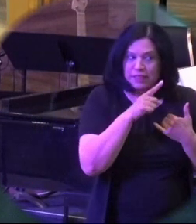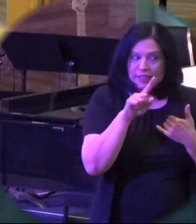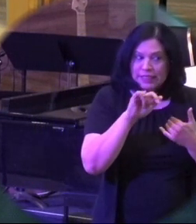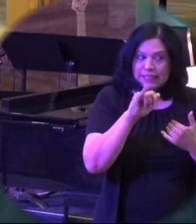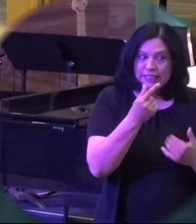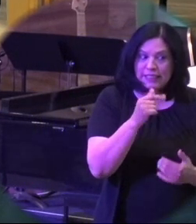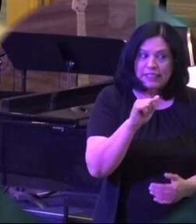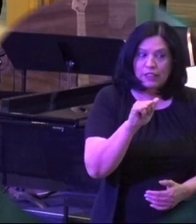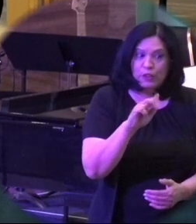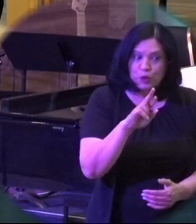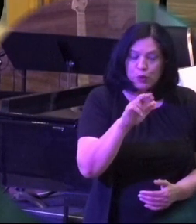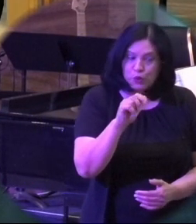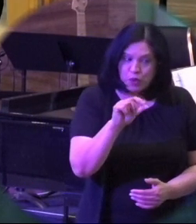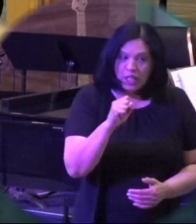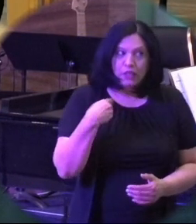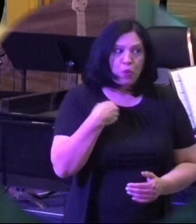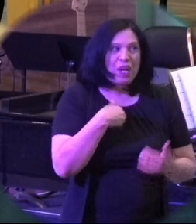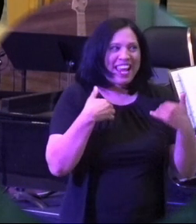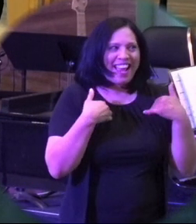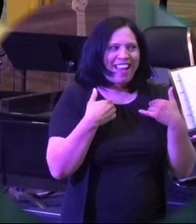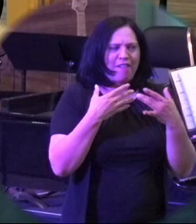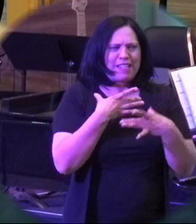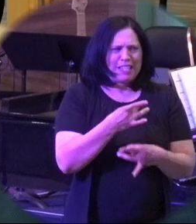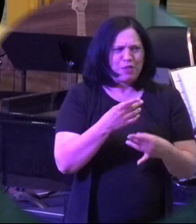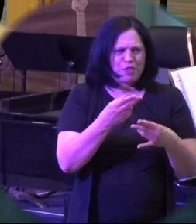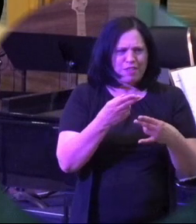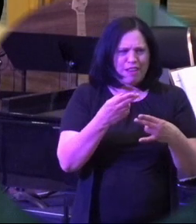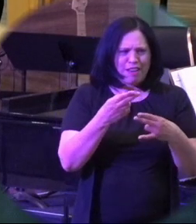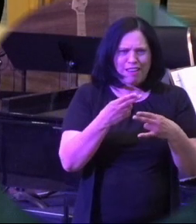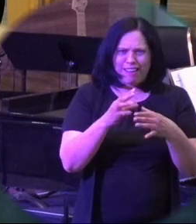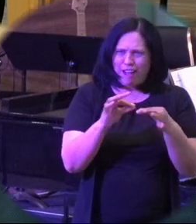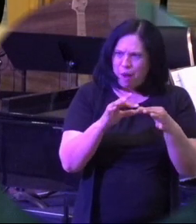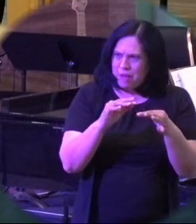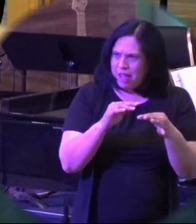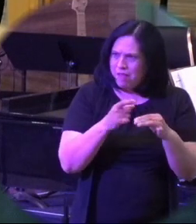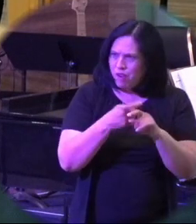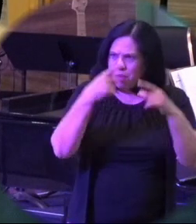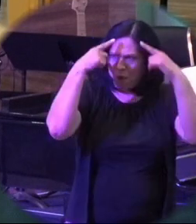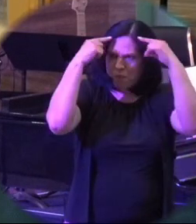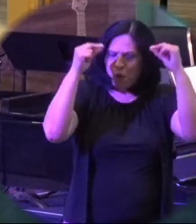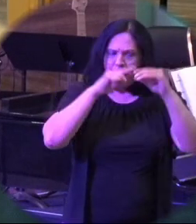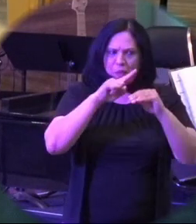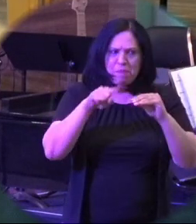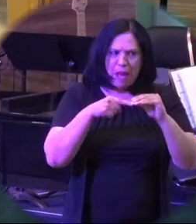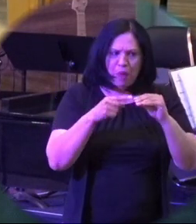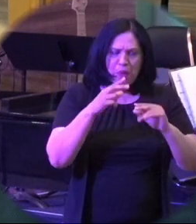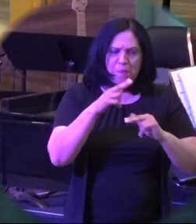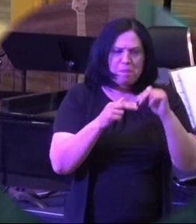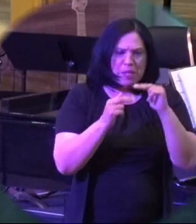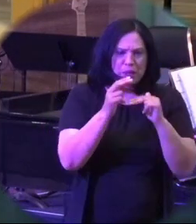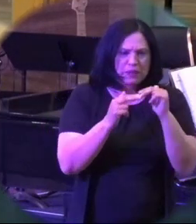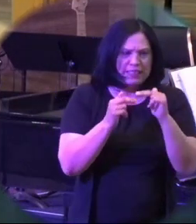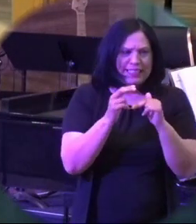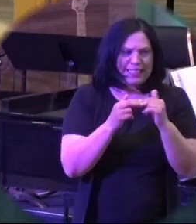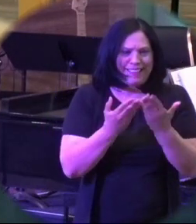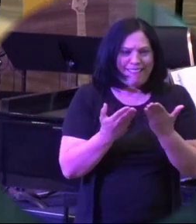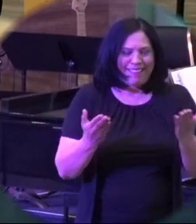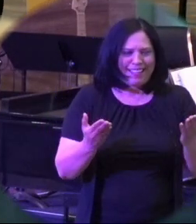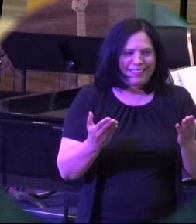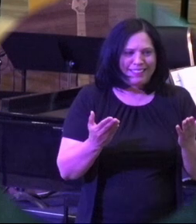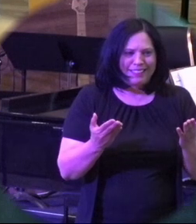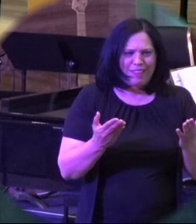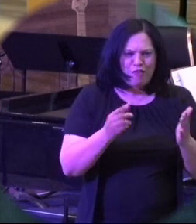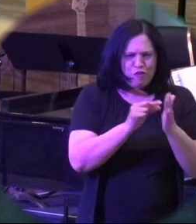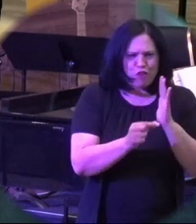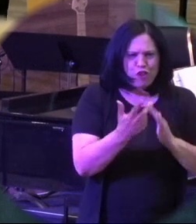have an interesting comment by Moses about building materials. Look at verse 3. He says that they said to each